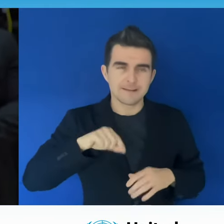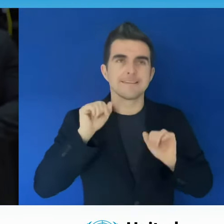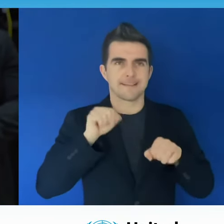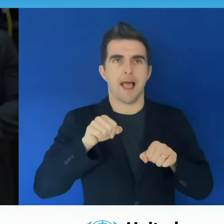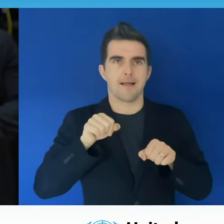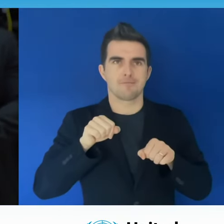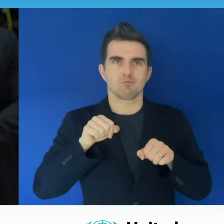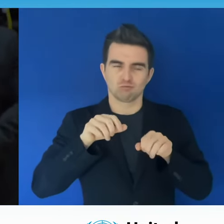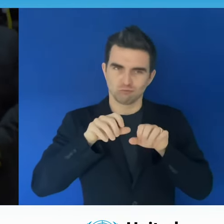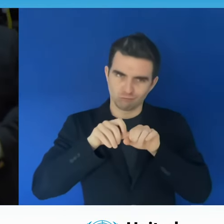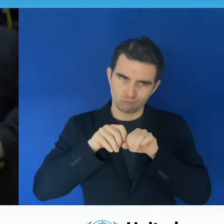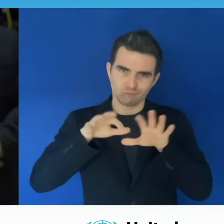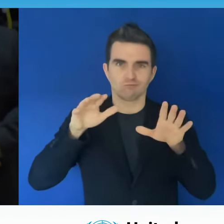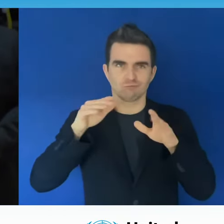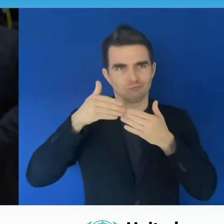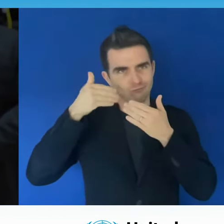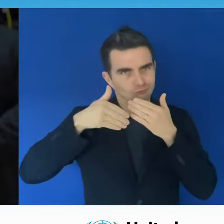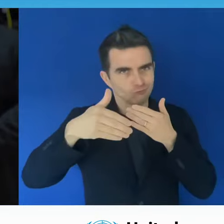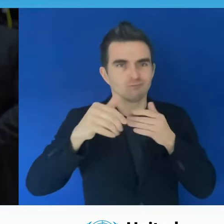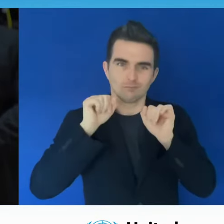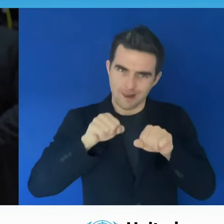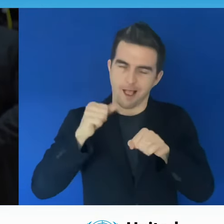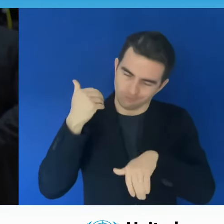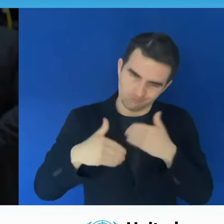advocacy, and initiatives. Thank you.